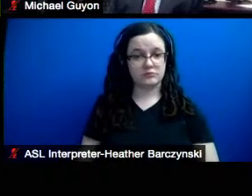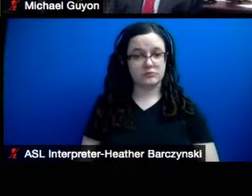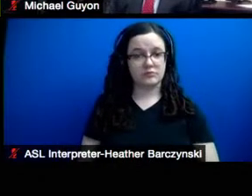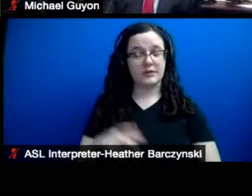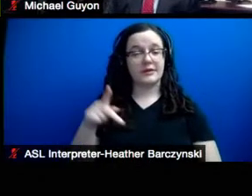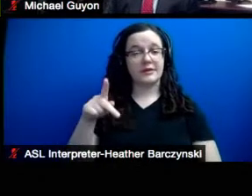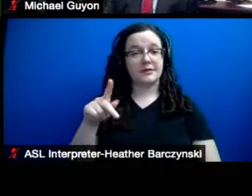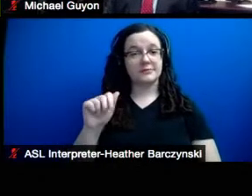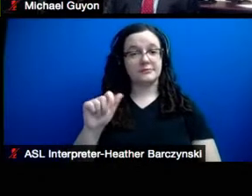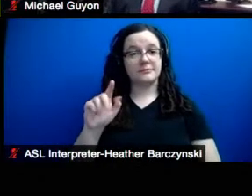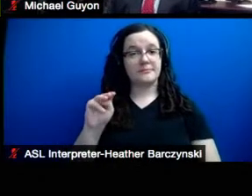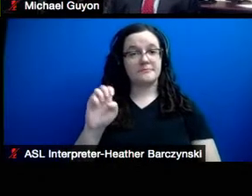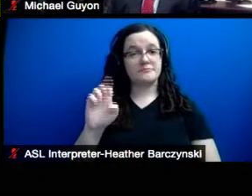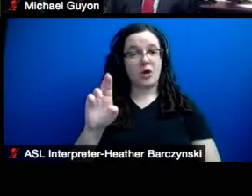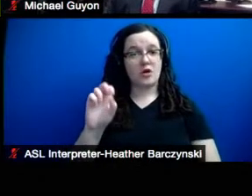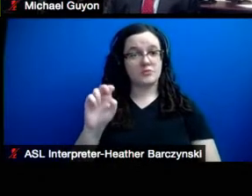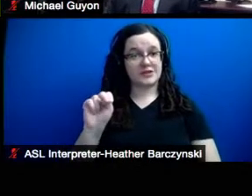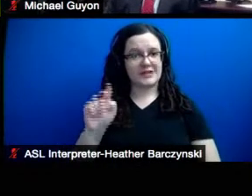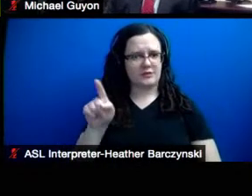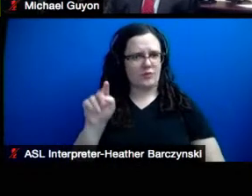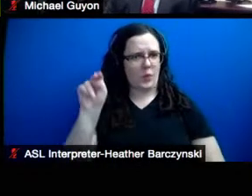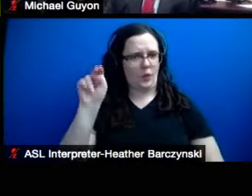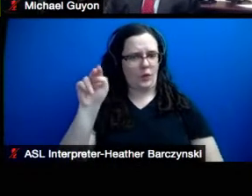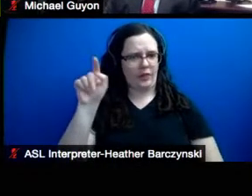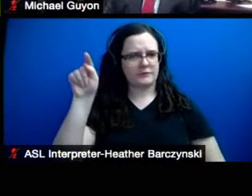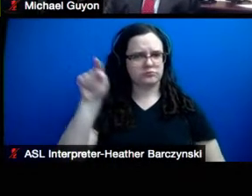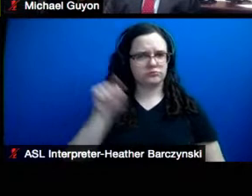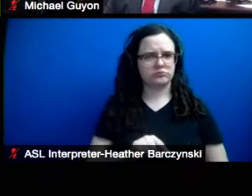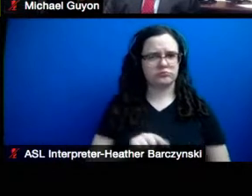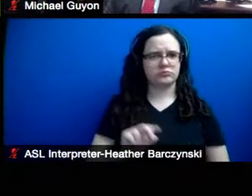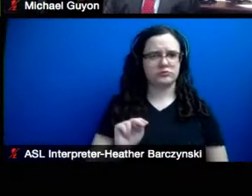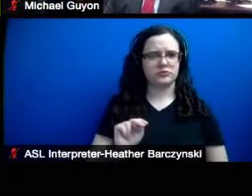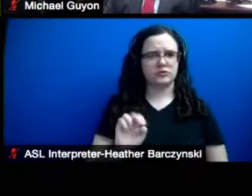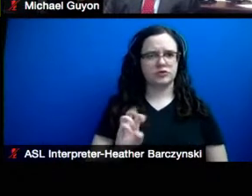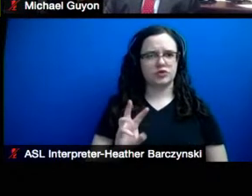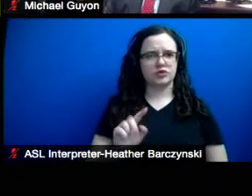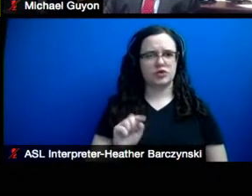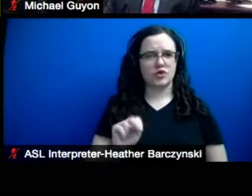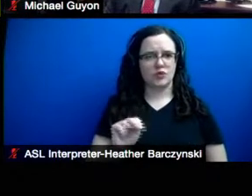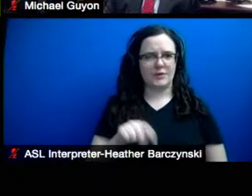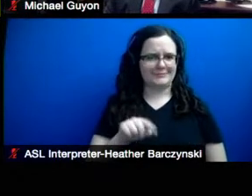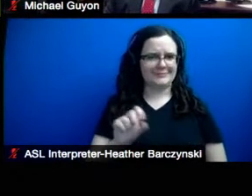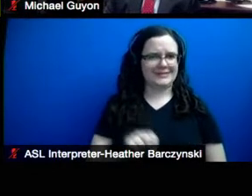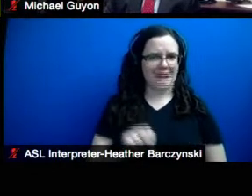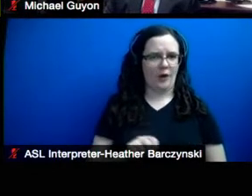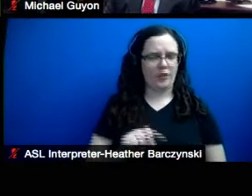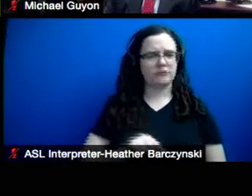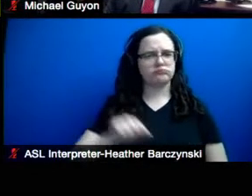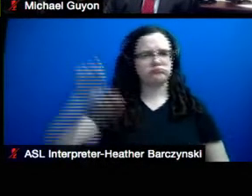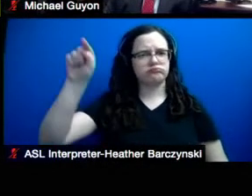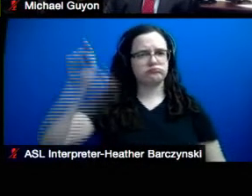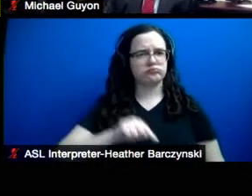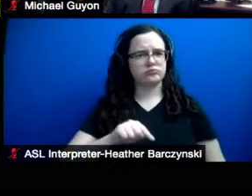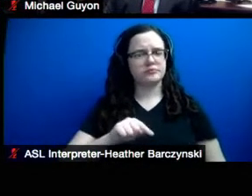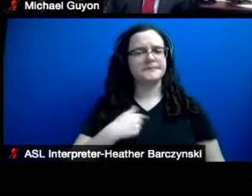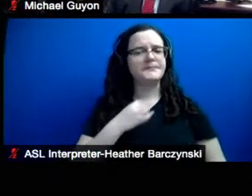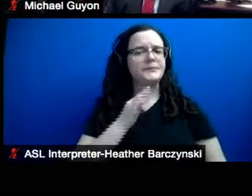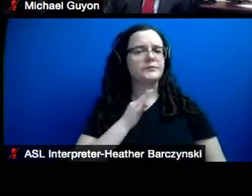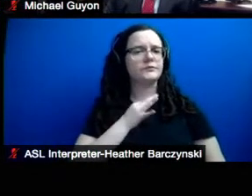Palmerston up at the north end down to Newton at the south end, what, if any,